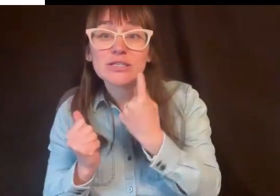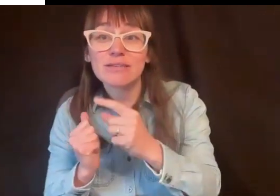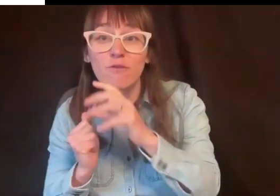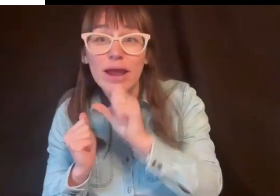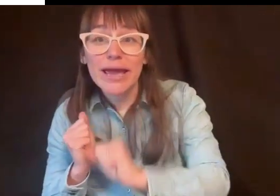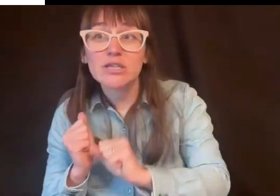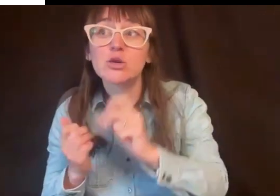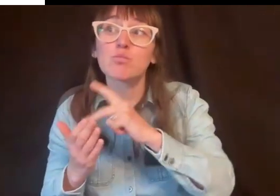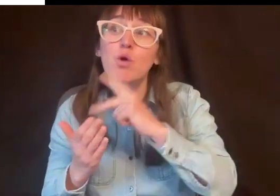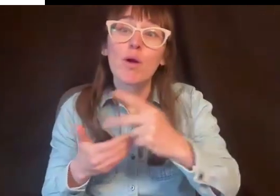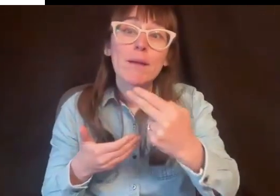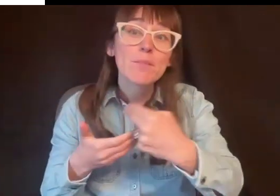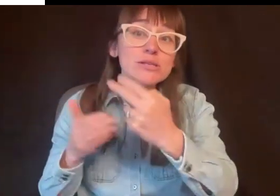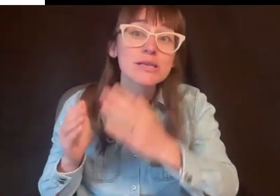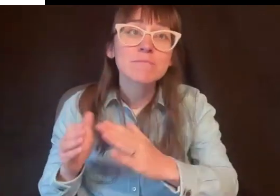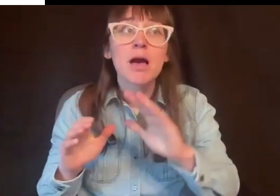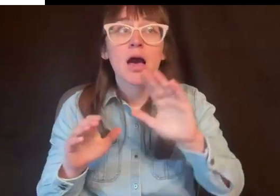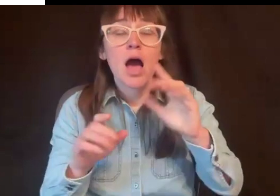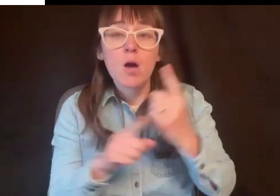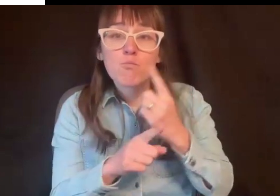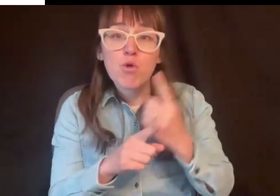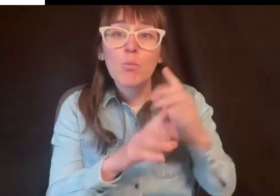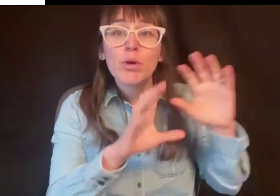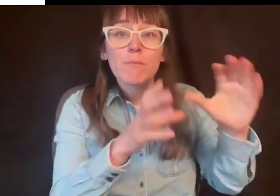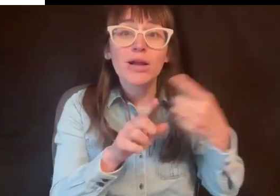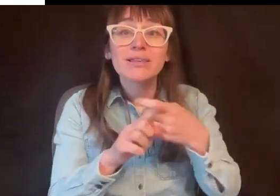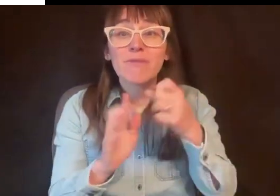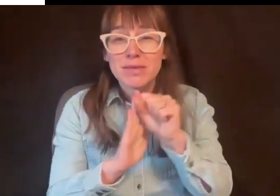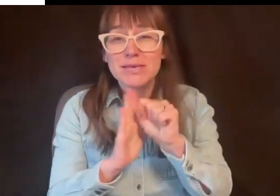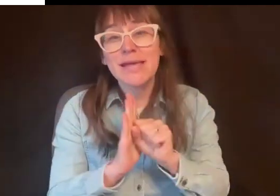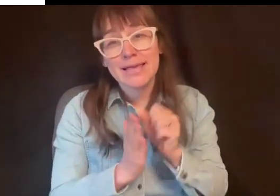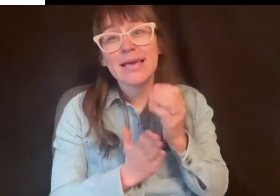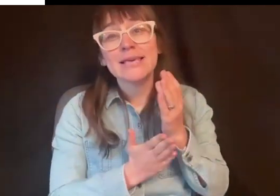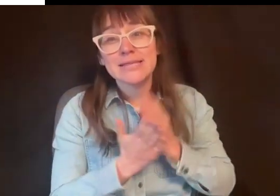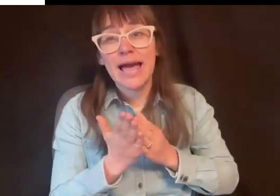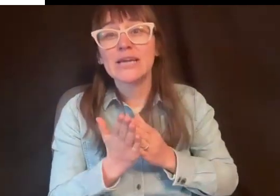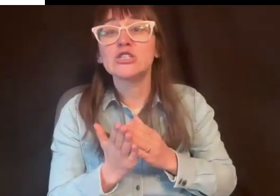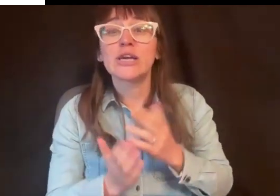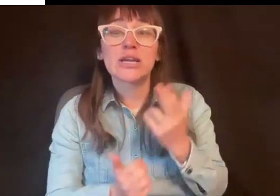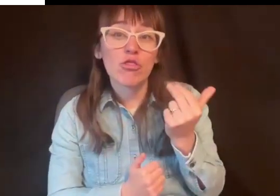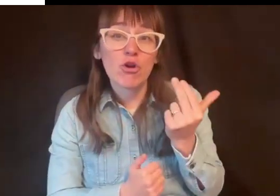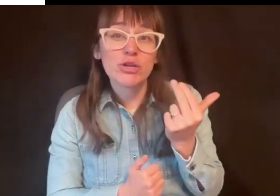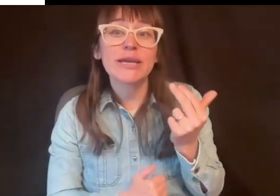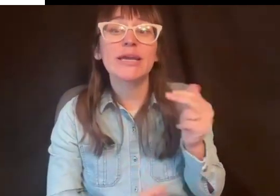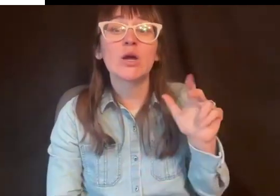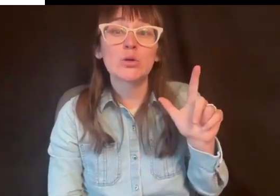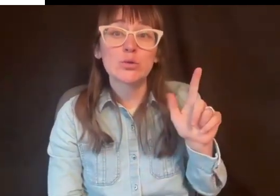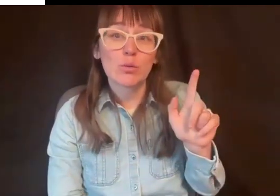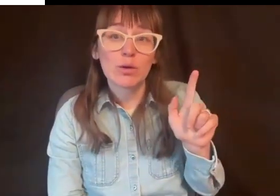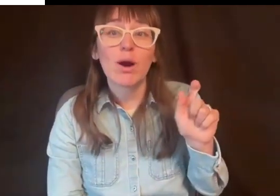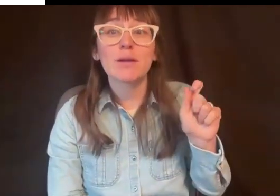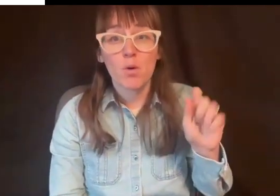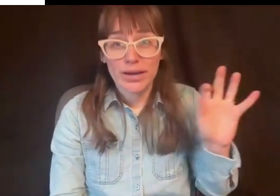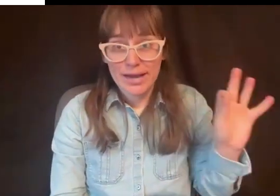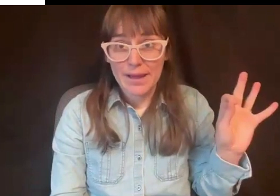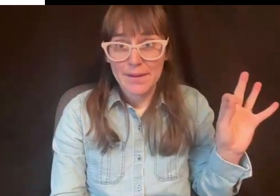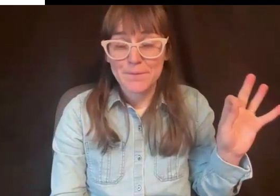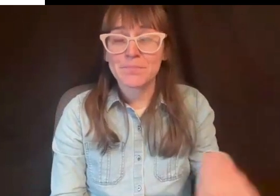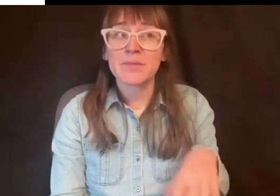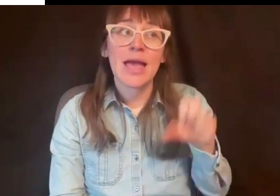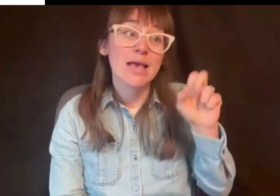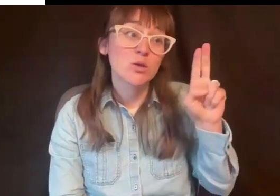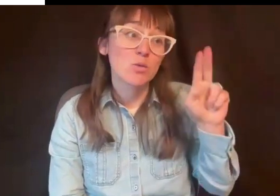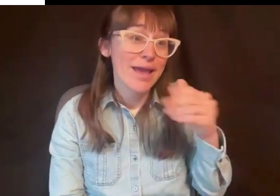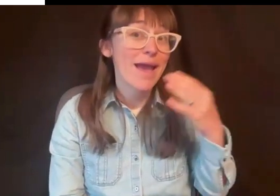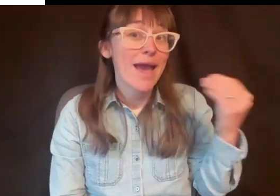other appropriate parties in the state. This is required by Section 1321.9. For example, SUAs and AAAs would